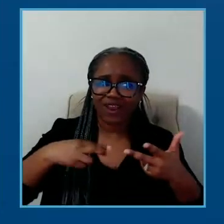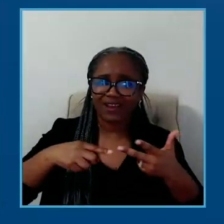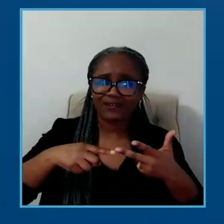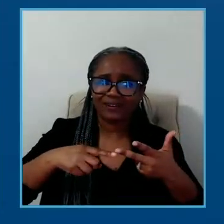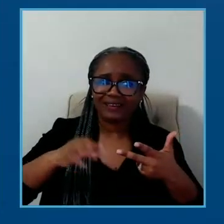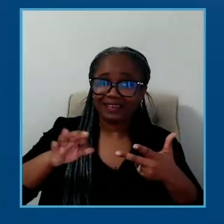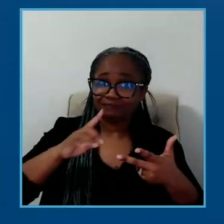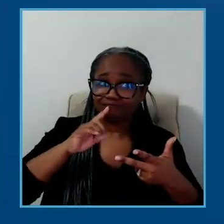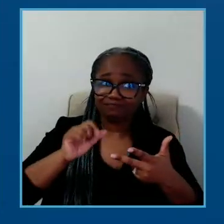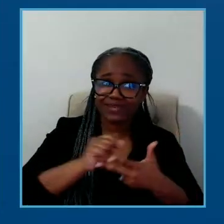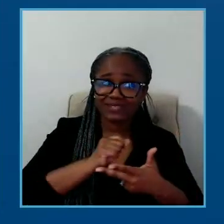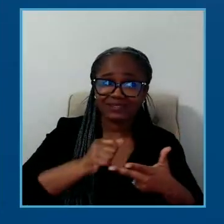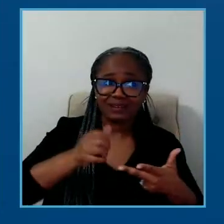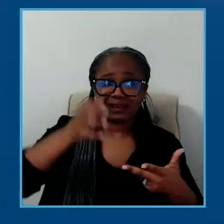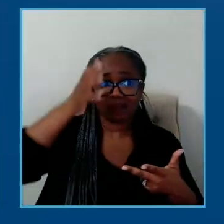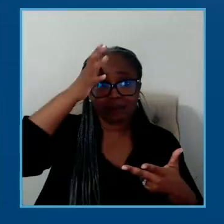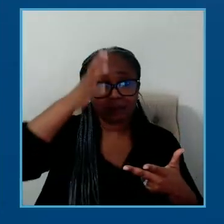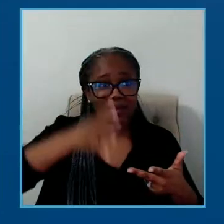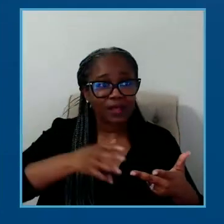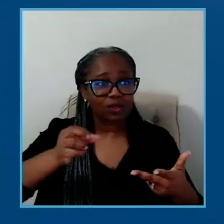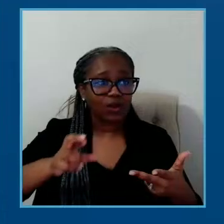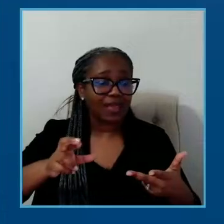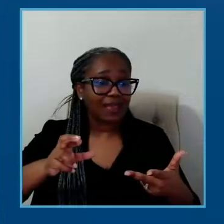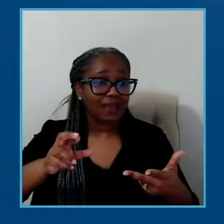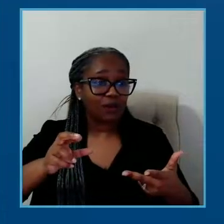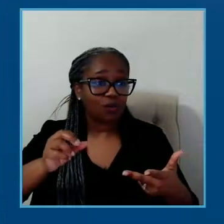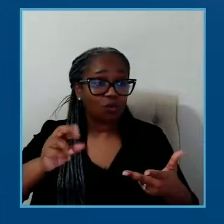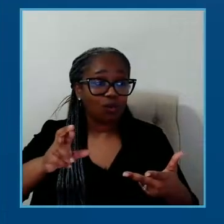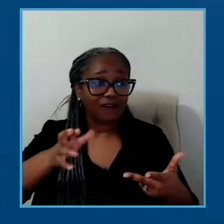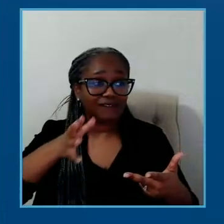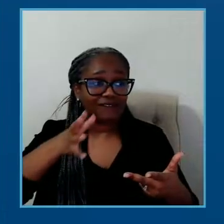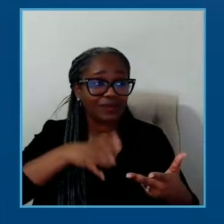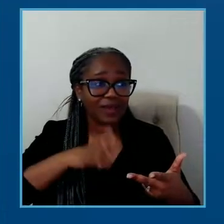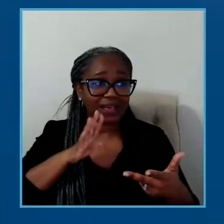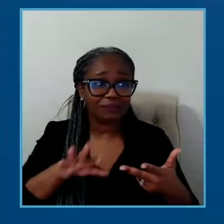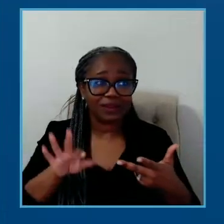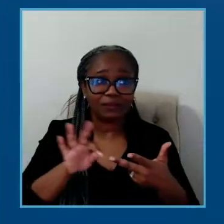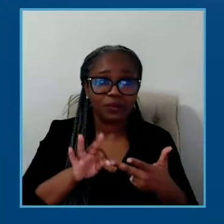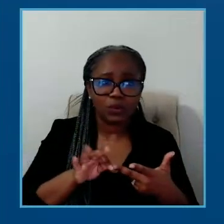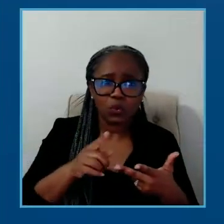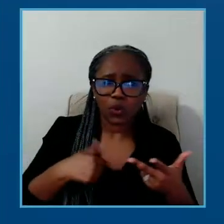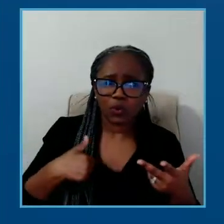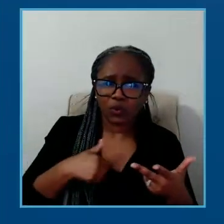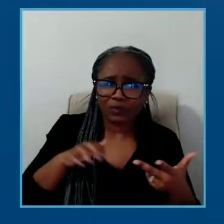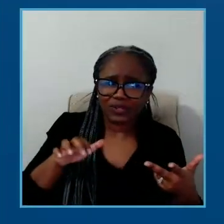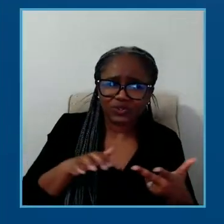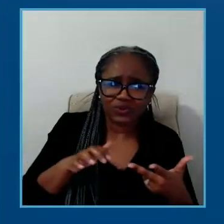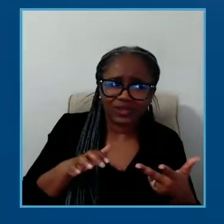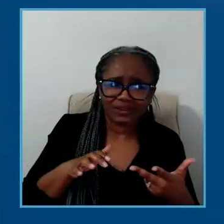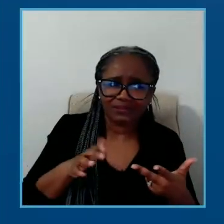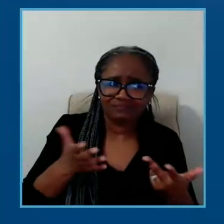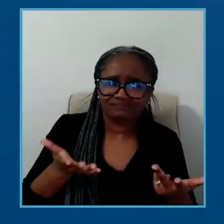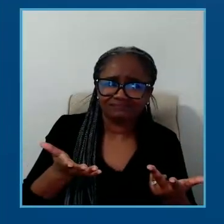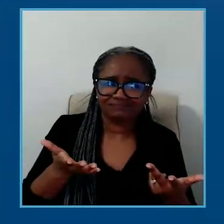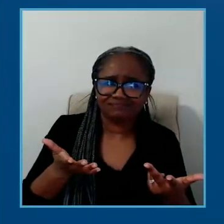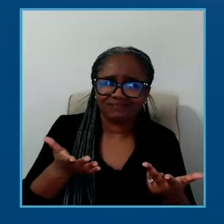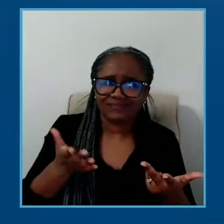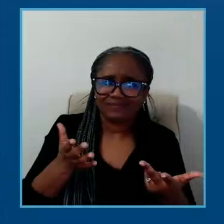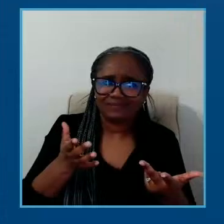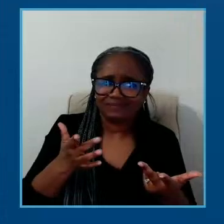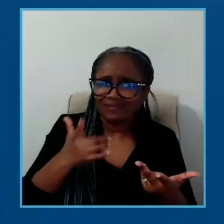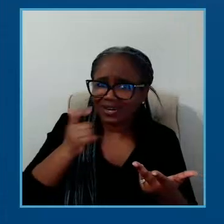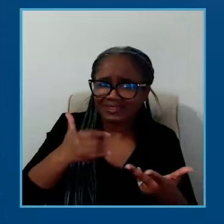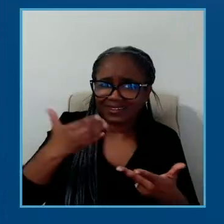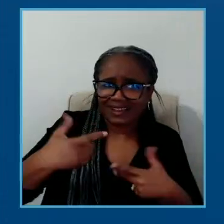This does not disqualify a revote and the potential of a female being elected in the next round on a